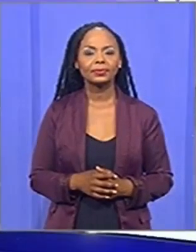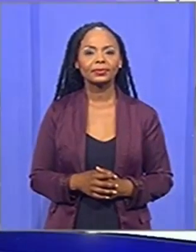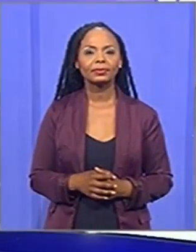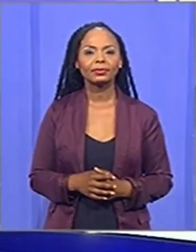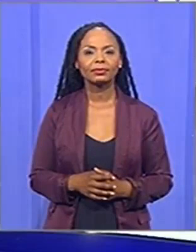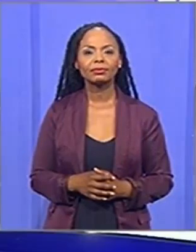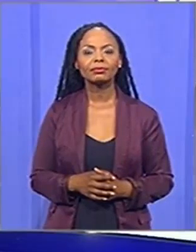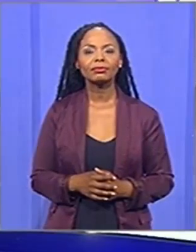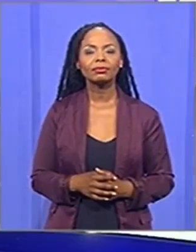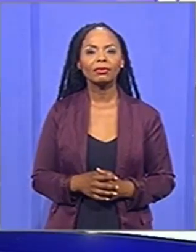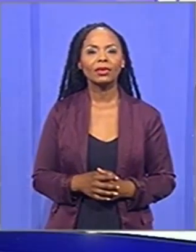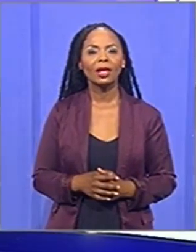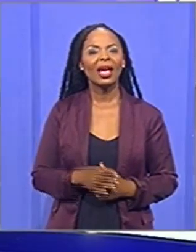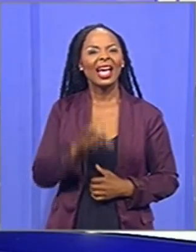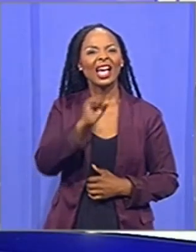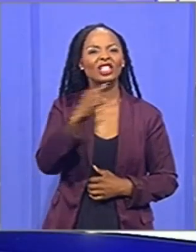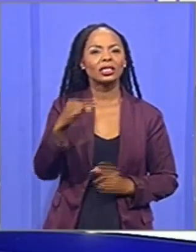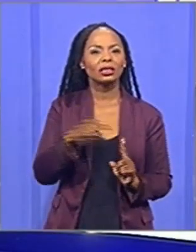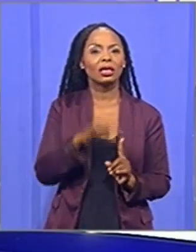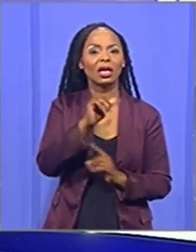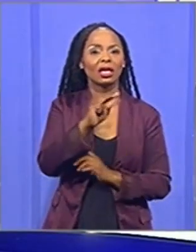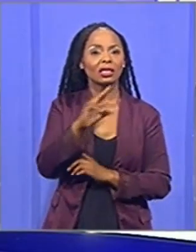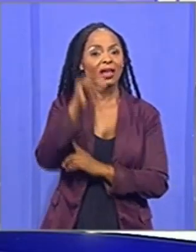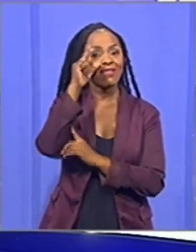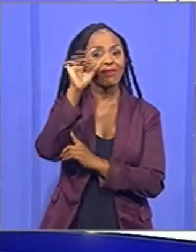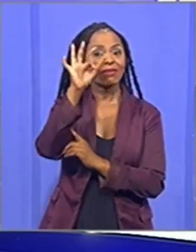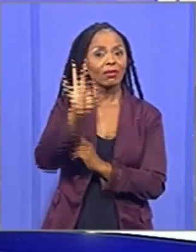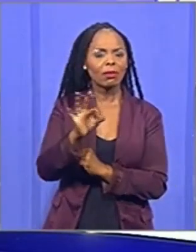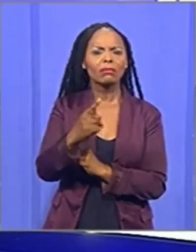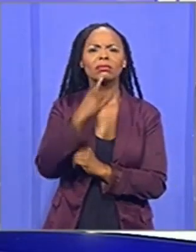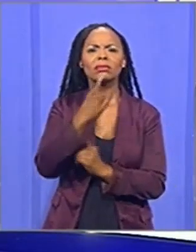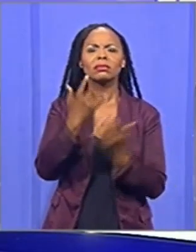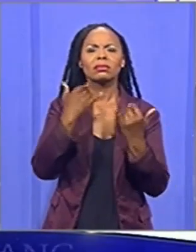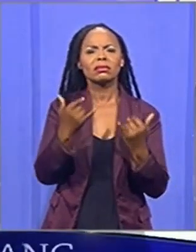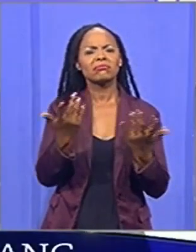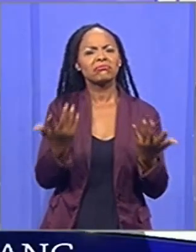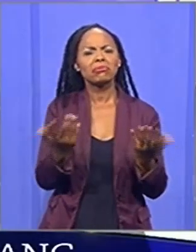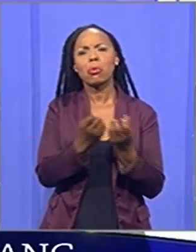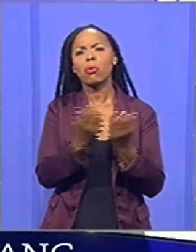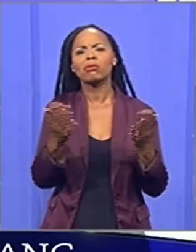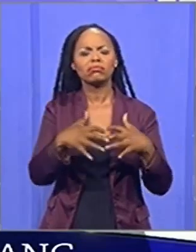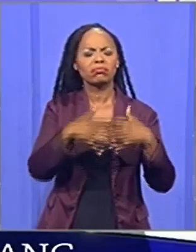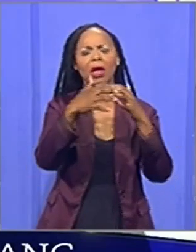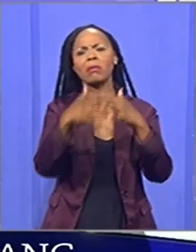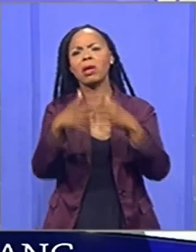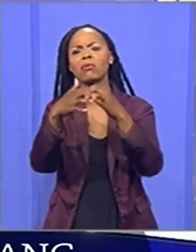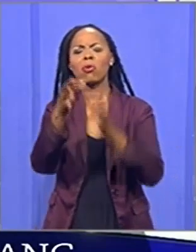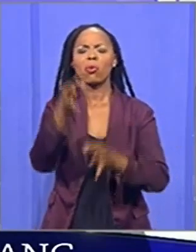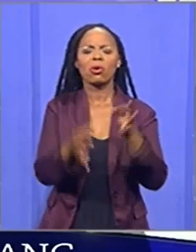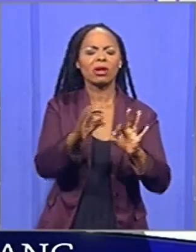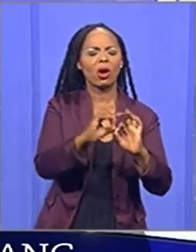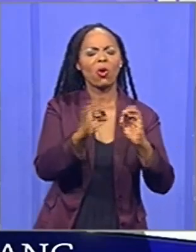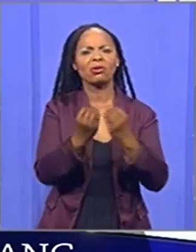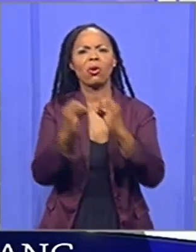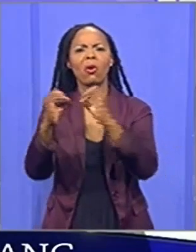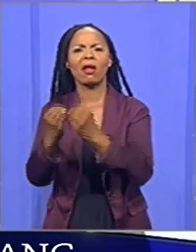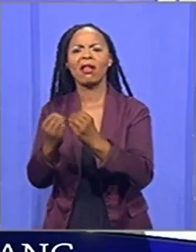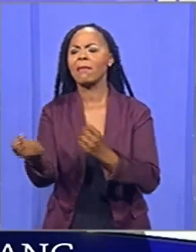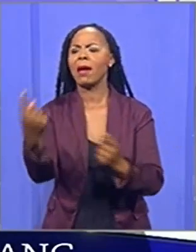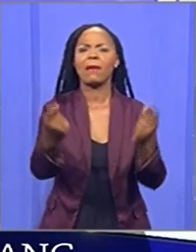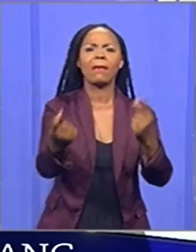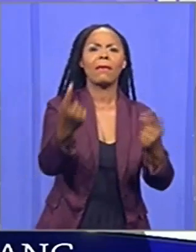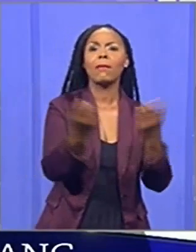Mongwaledi pharephare wa ANC Fikile Mbalula o re go hlongwa ga gabjale ga mekgatlo e mennyane ya dipolotiki kudu yeo